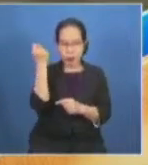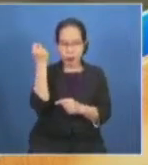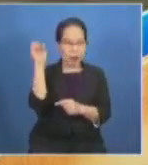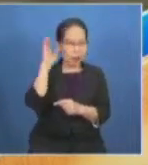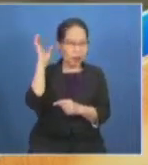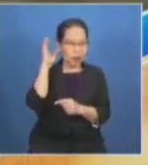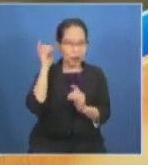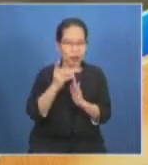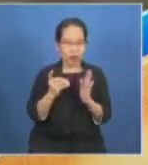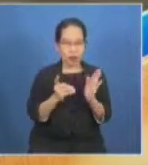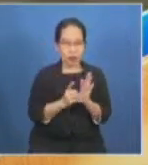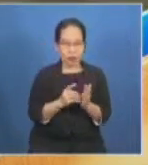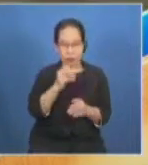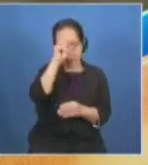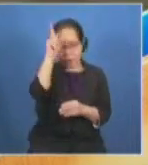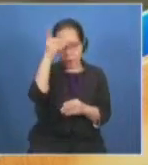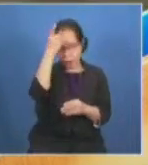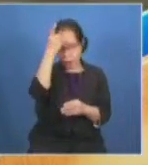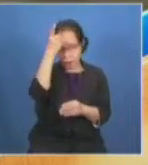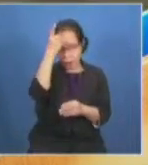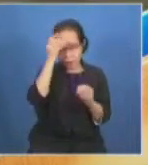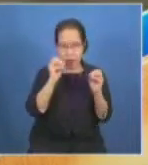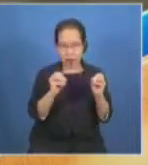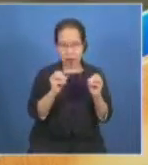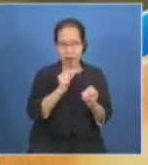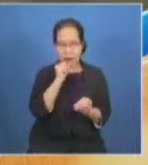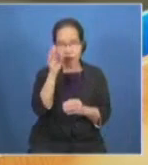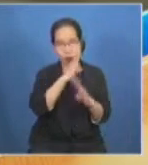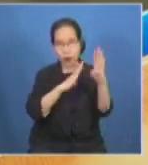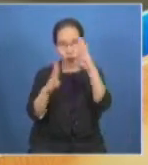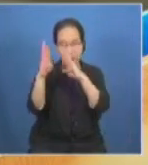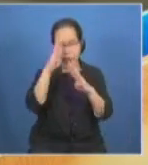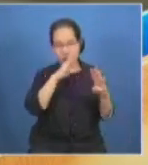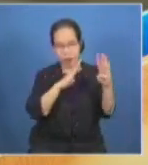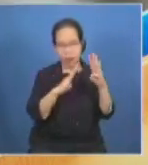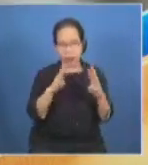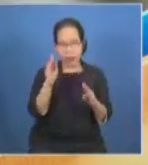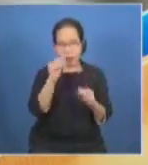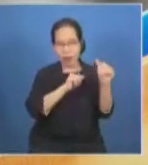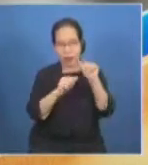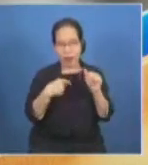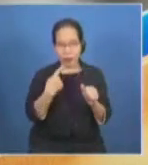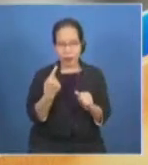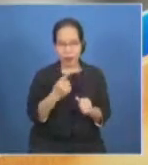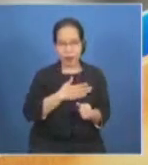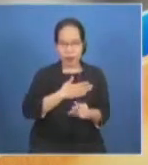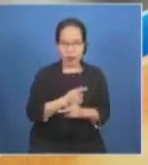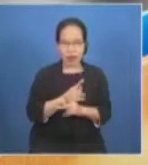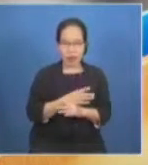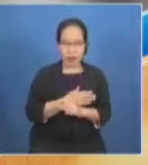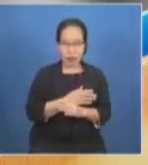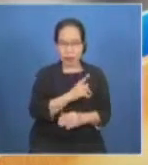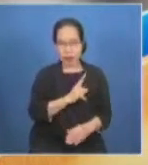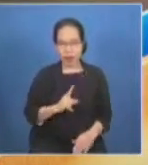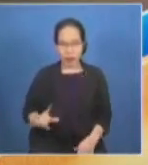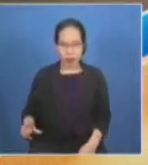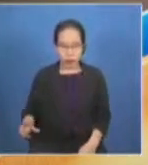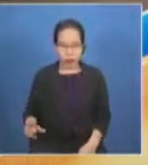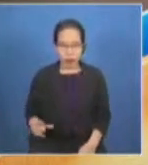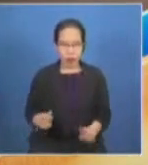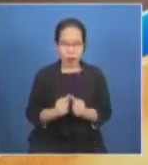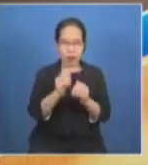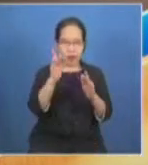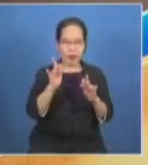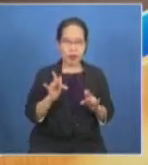hear the doctrine that Kuya is teaching not to be anxious. I just said, "I'm leaving everything to you, our